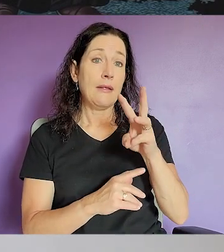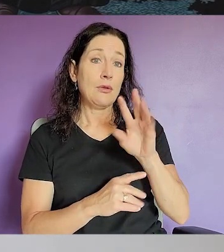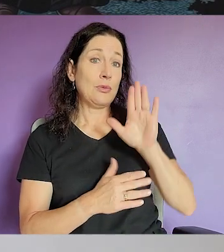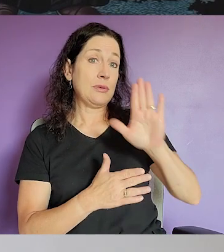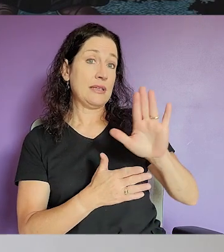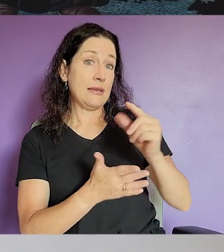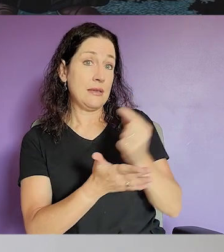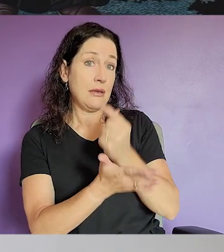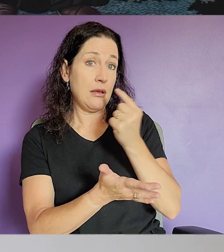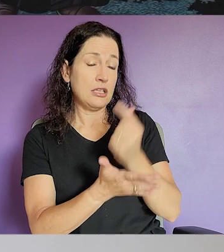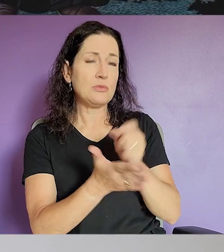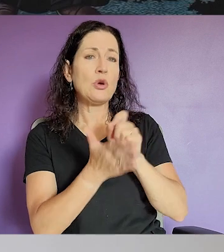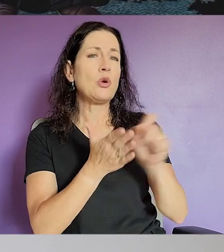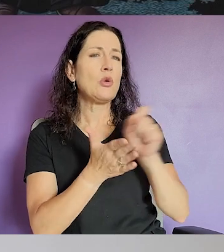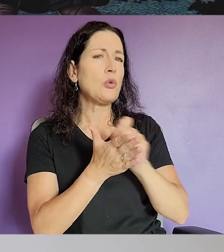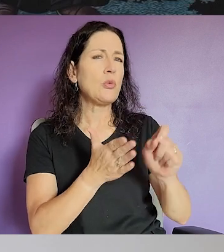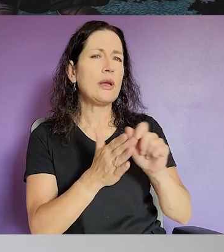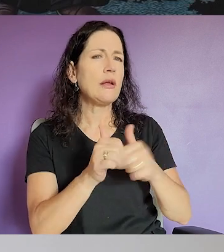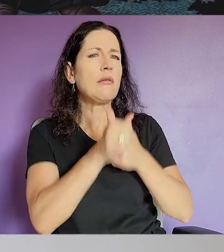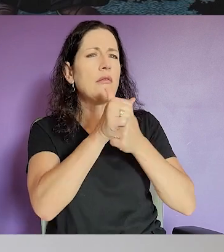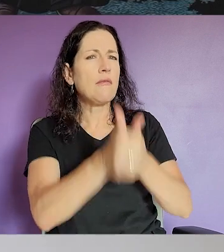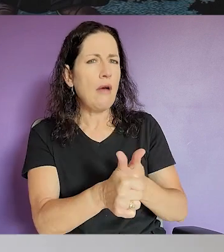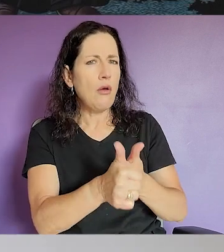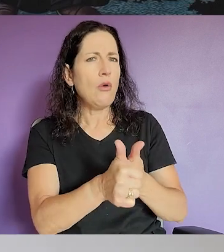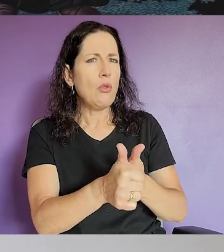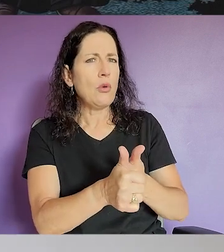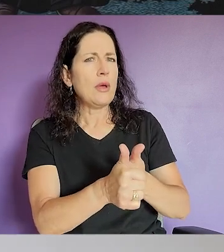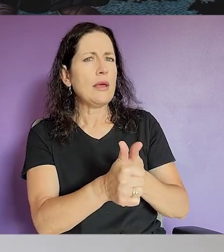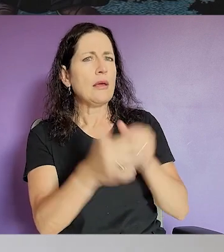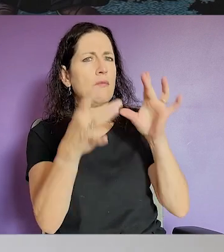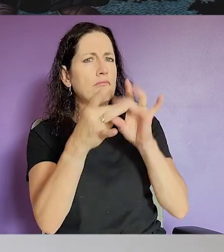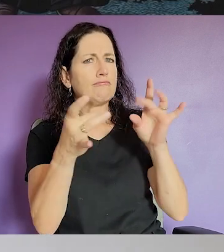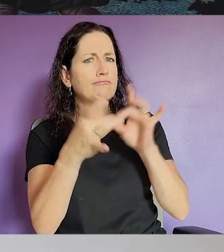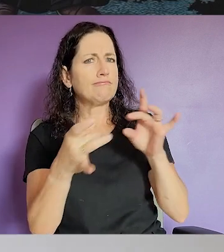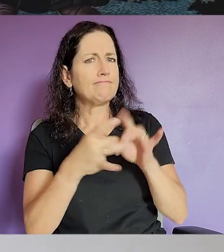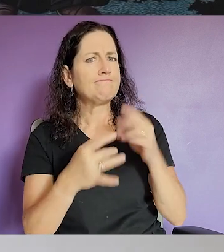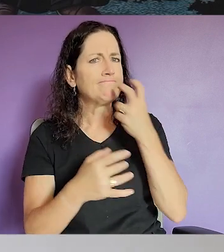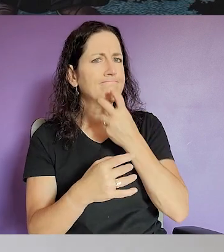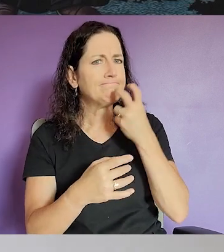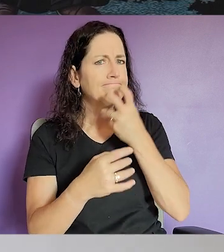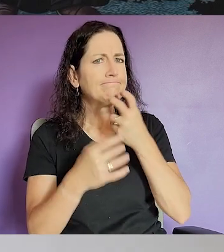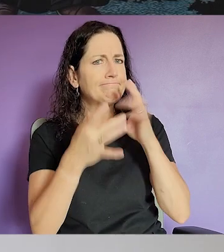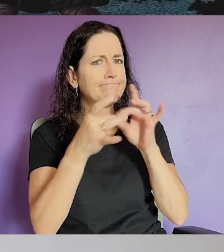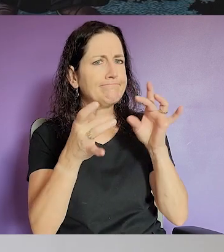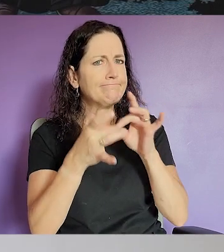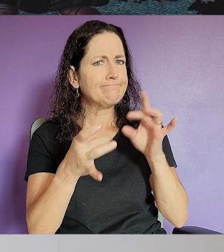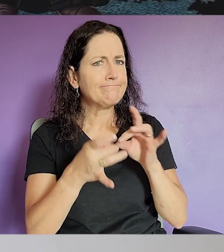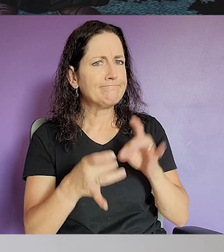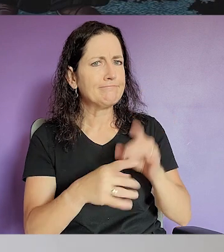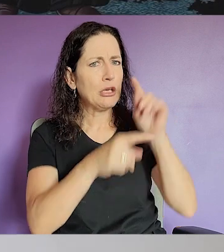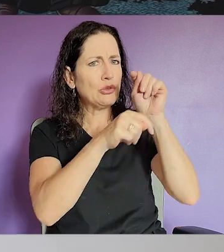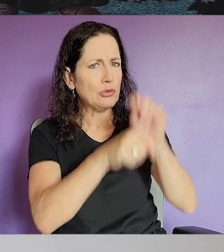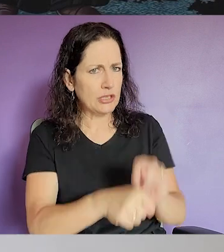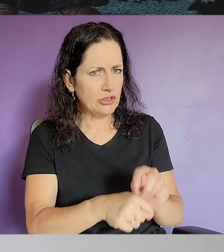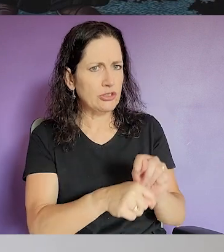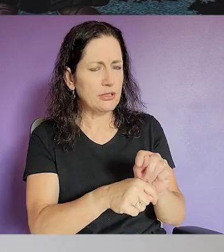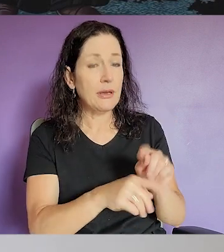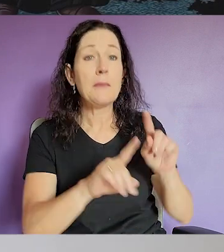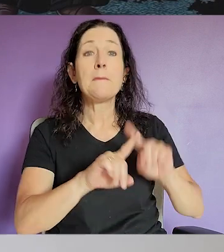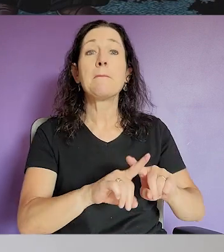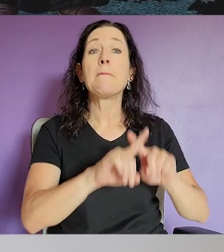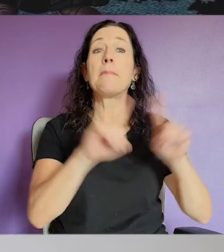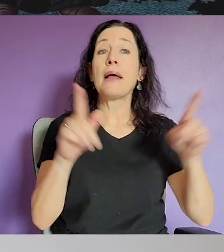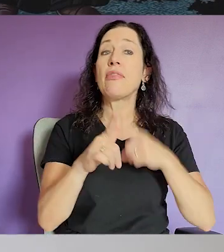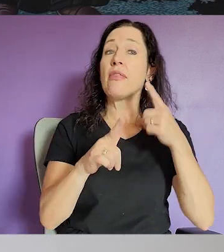written based on the oral tradition, but written for